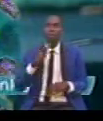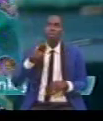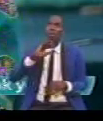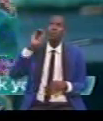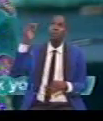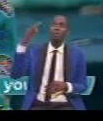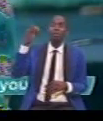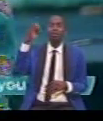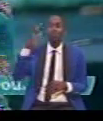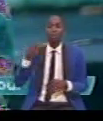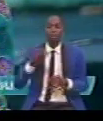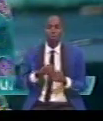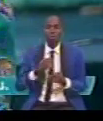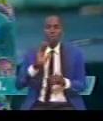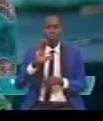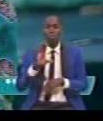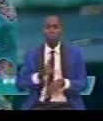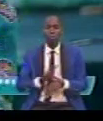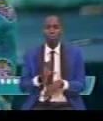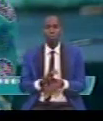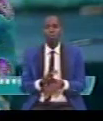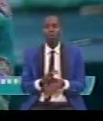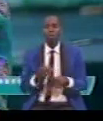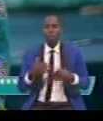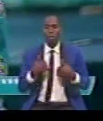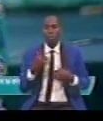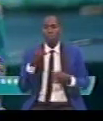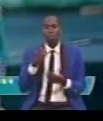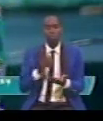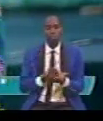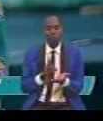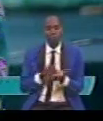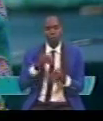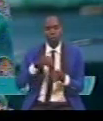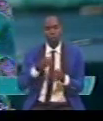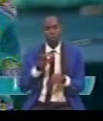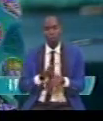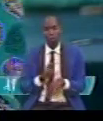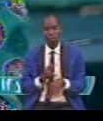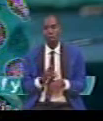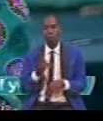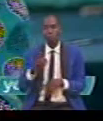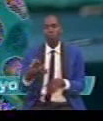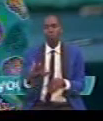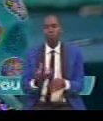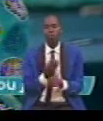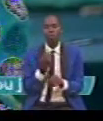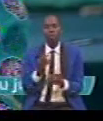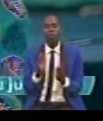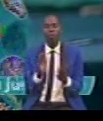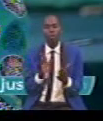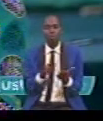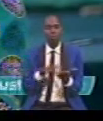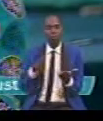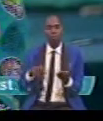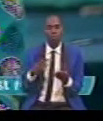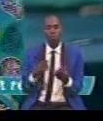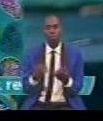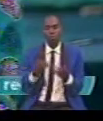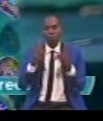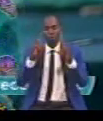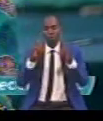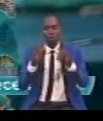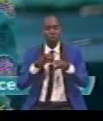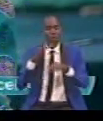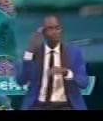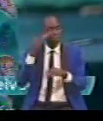our church, we had Dr. Bonnie Lungu. So I took my papers to him and asked him that this is